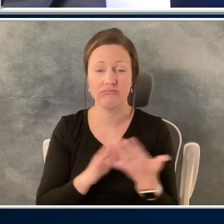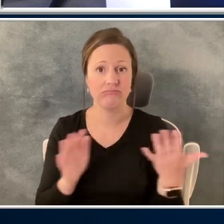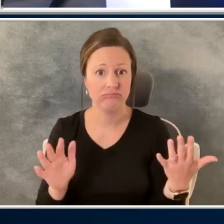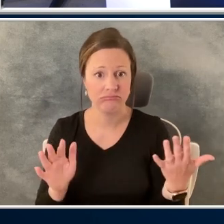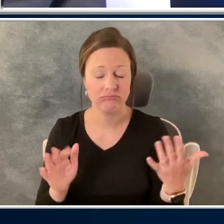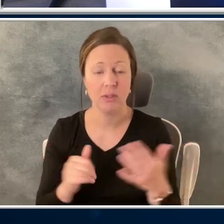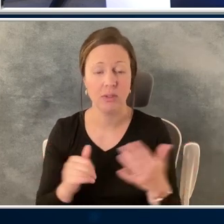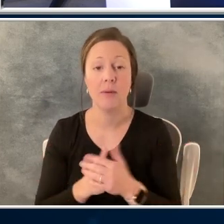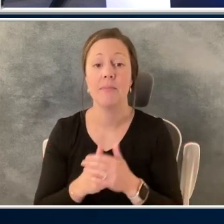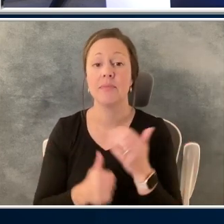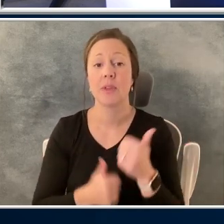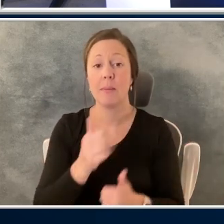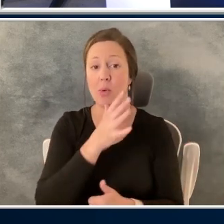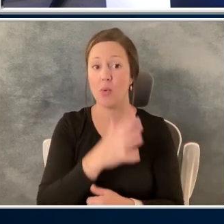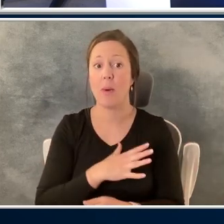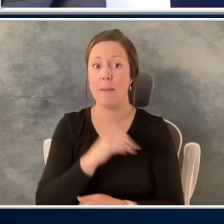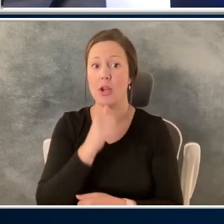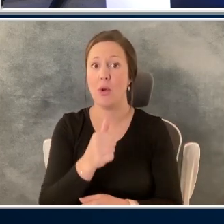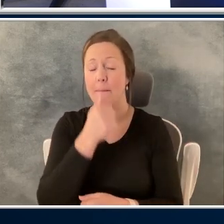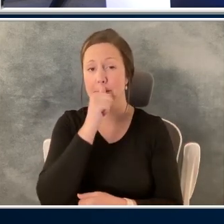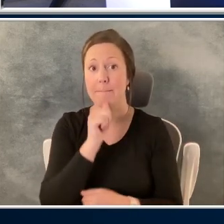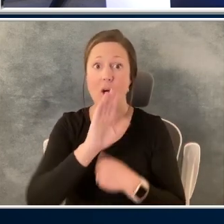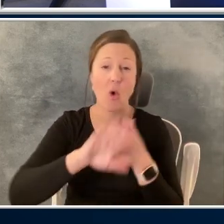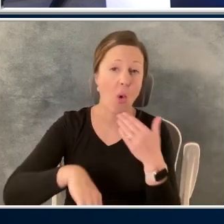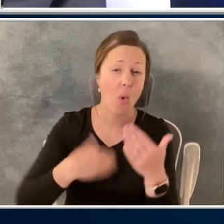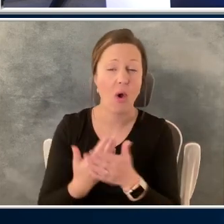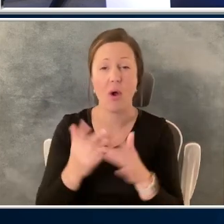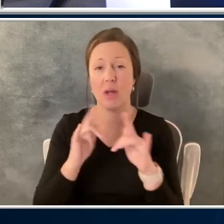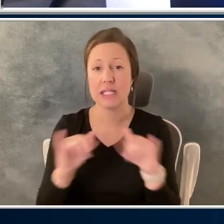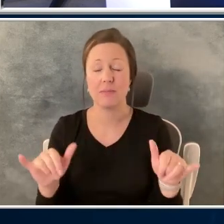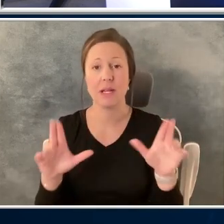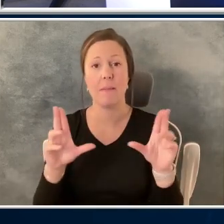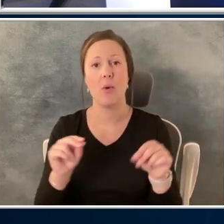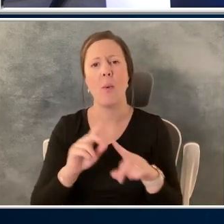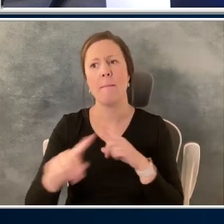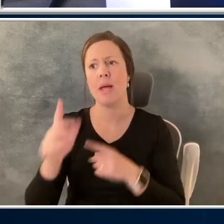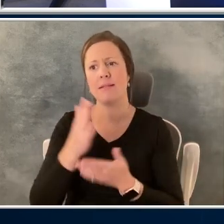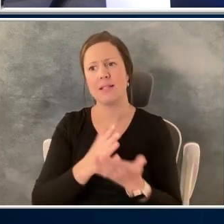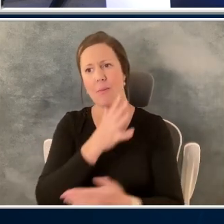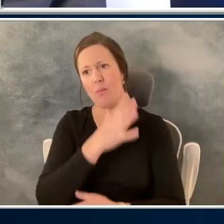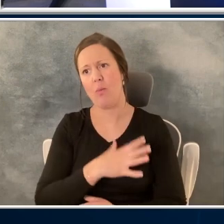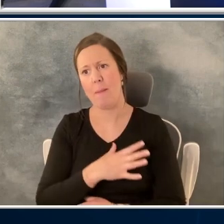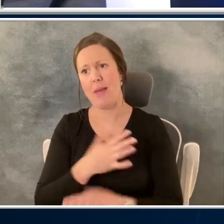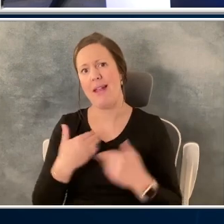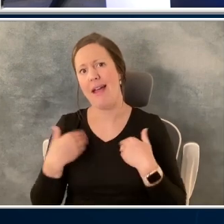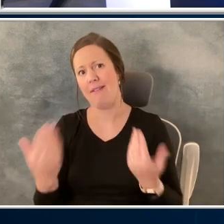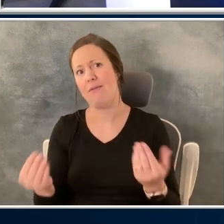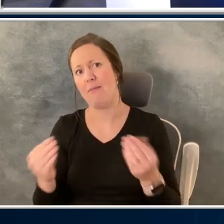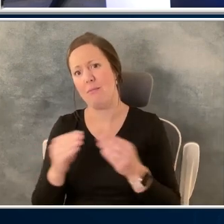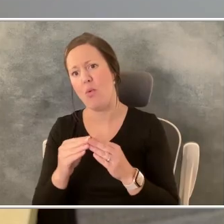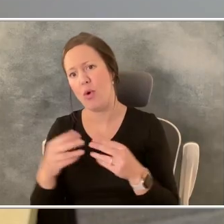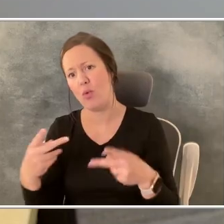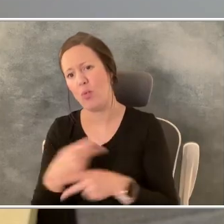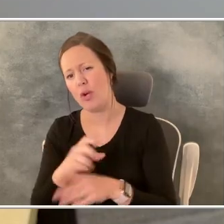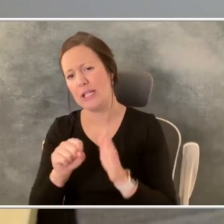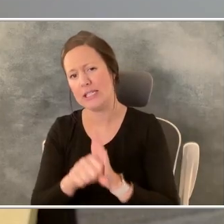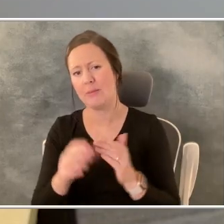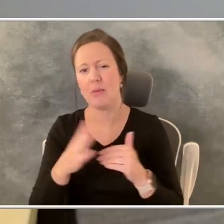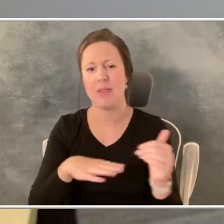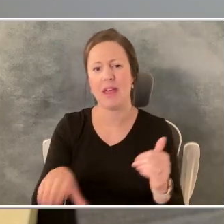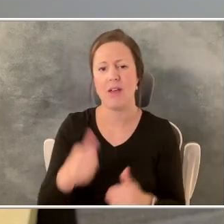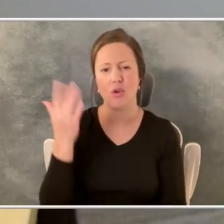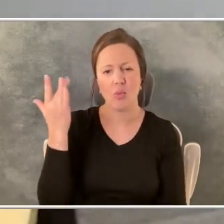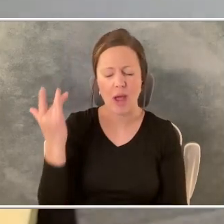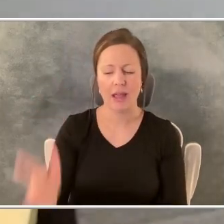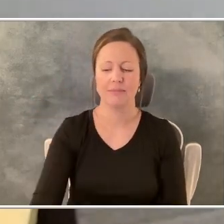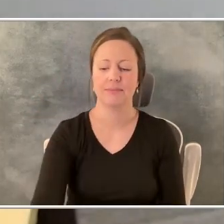women don't suffer all of these things and all at once, but do we know why some women suffer more than others? Yeah, that's a good